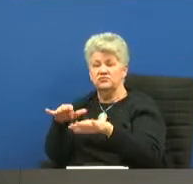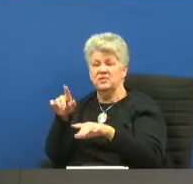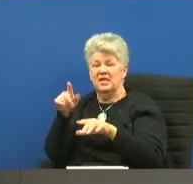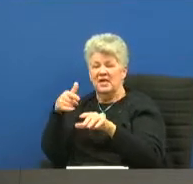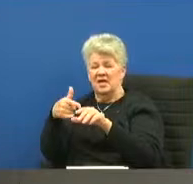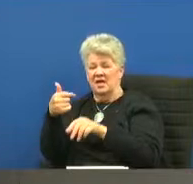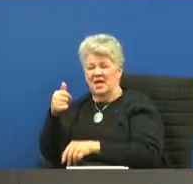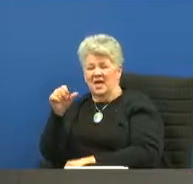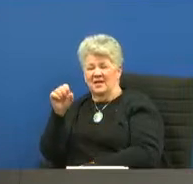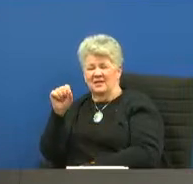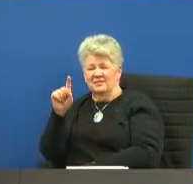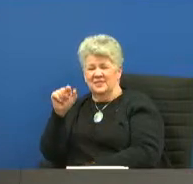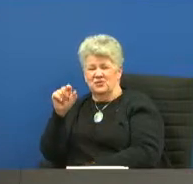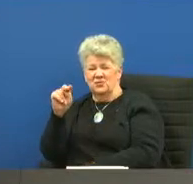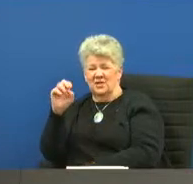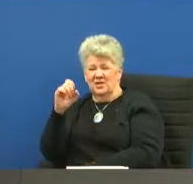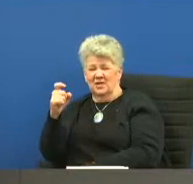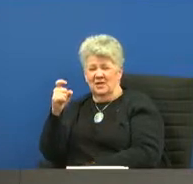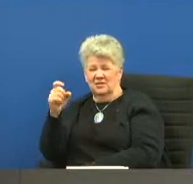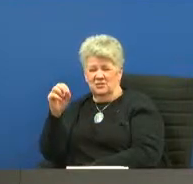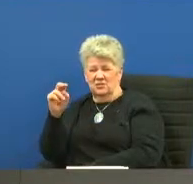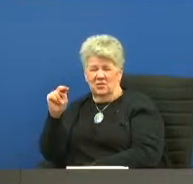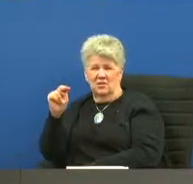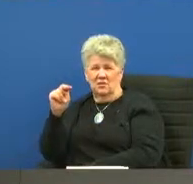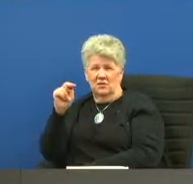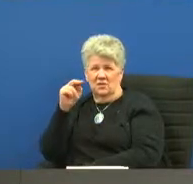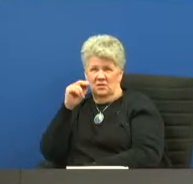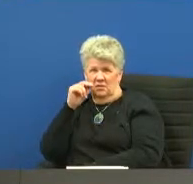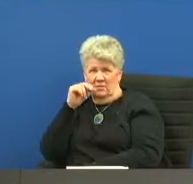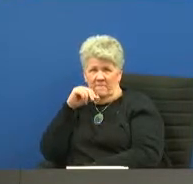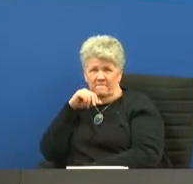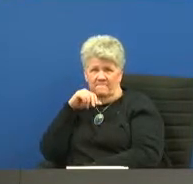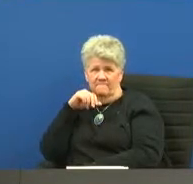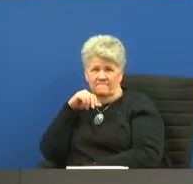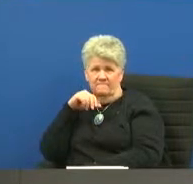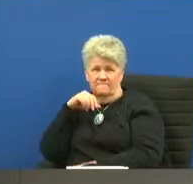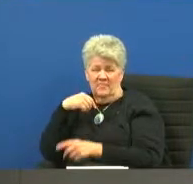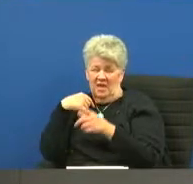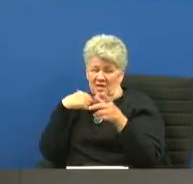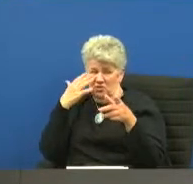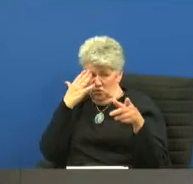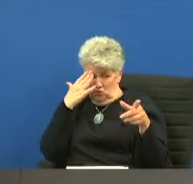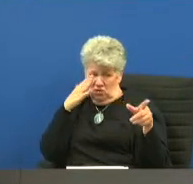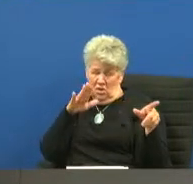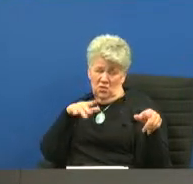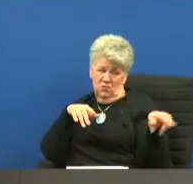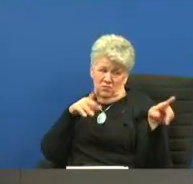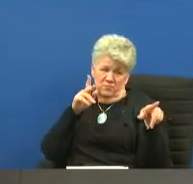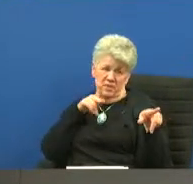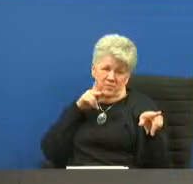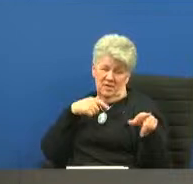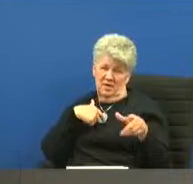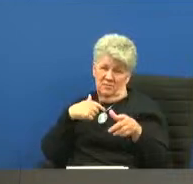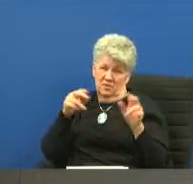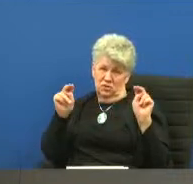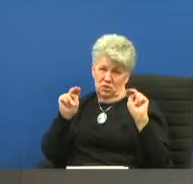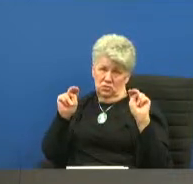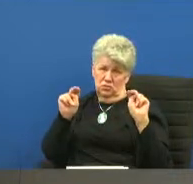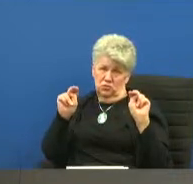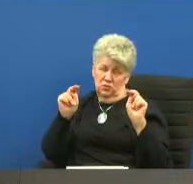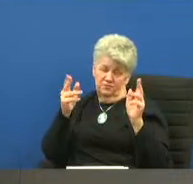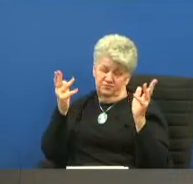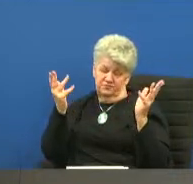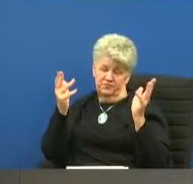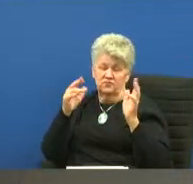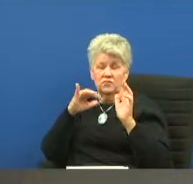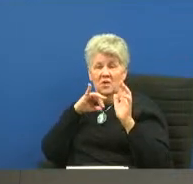And I don't know these people either. I'm trying to get to know a lot of people I don't know. So I'm pretty neutral here.